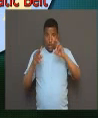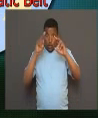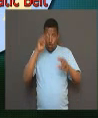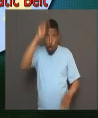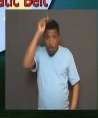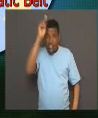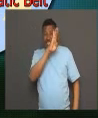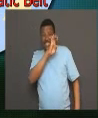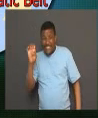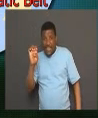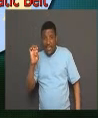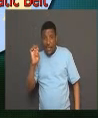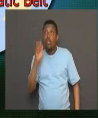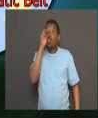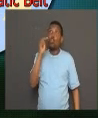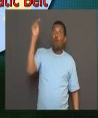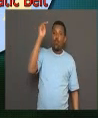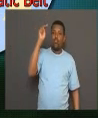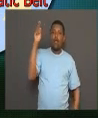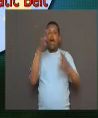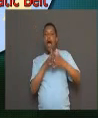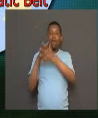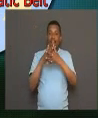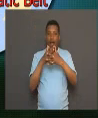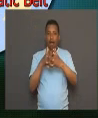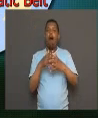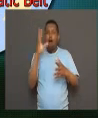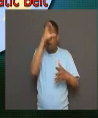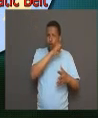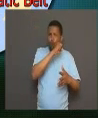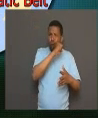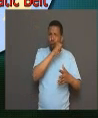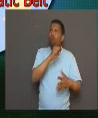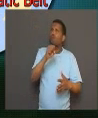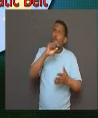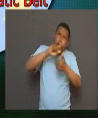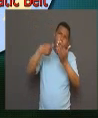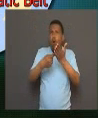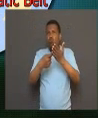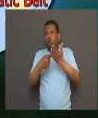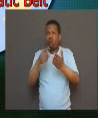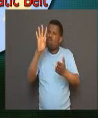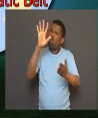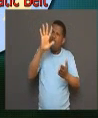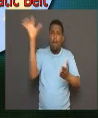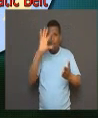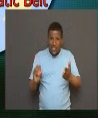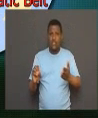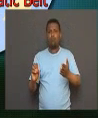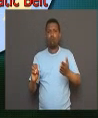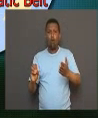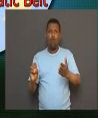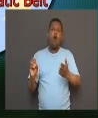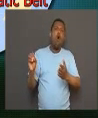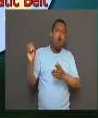Northeastern North America accounts for about 5% of the world's